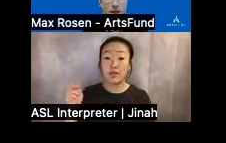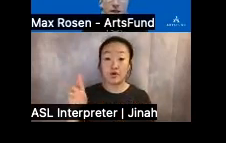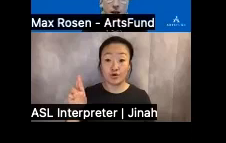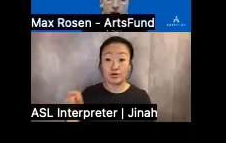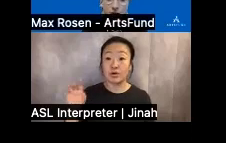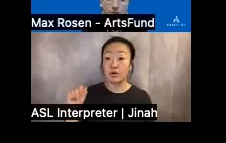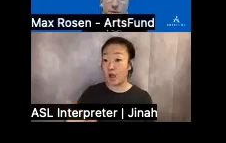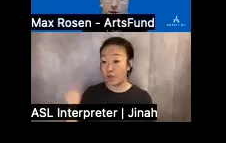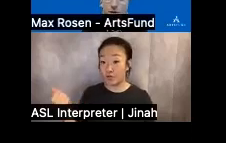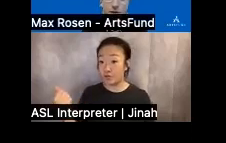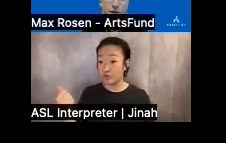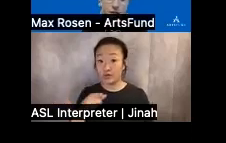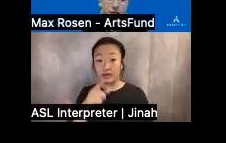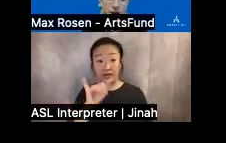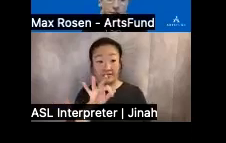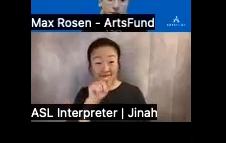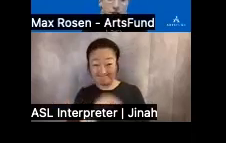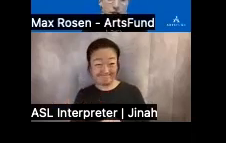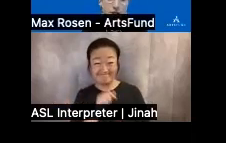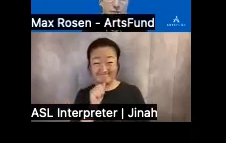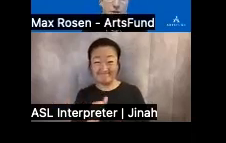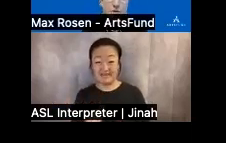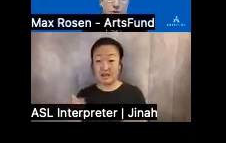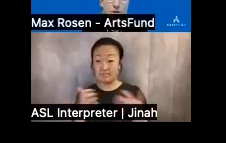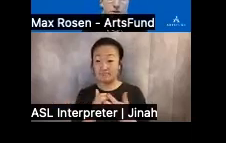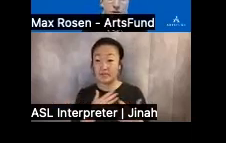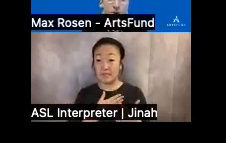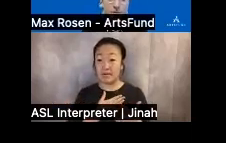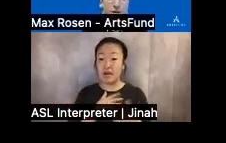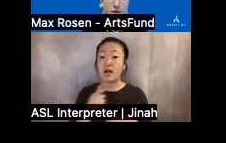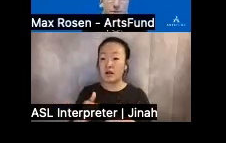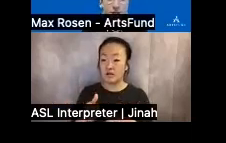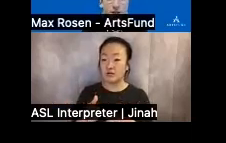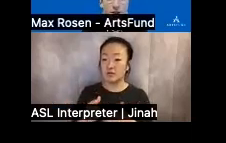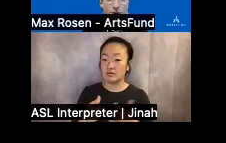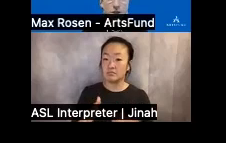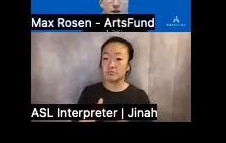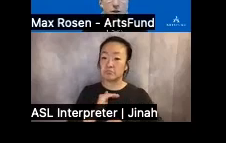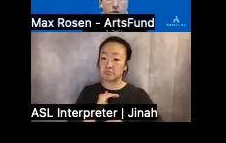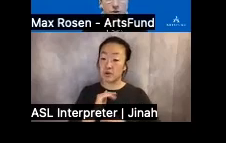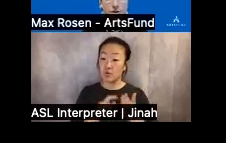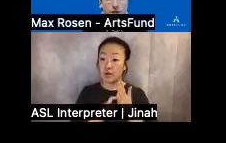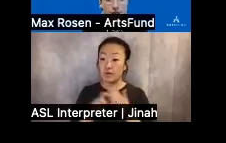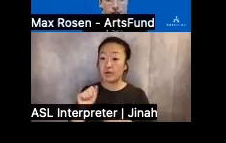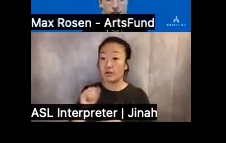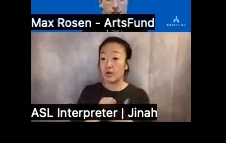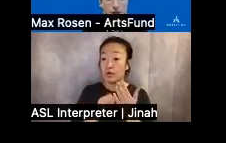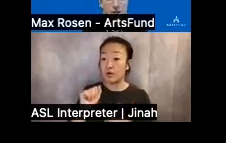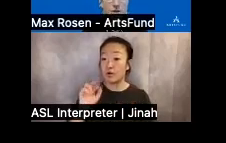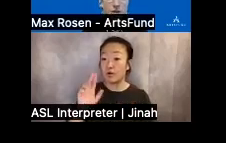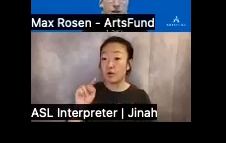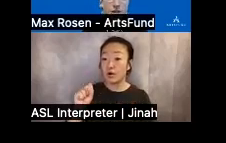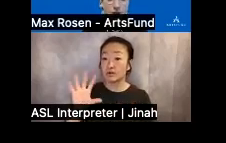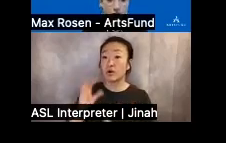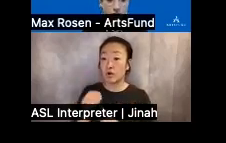focus area is not covered by one of the listed options, but you do meet the requirement of being an arts and culture organization,